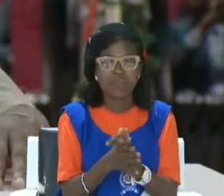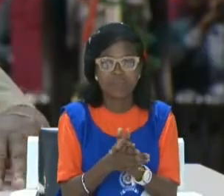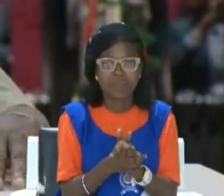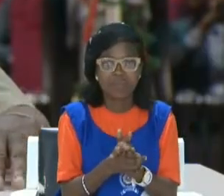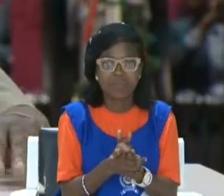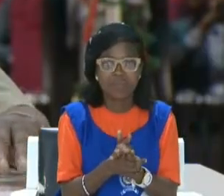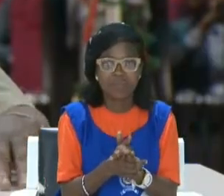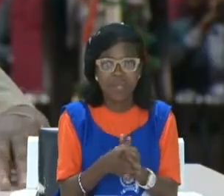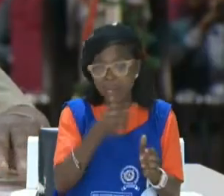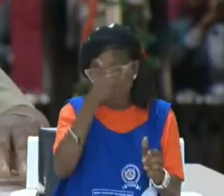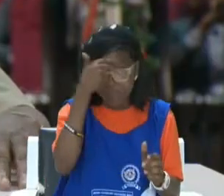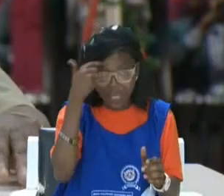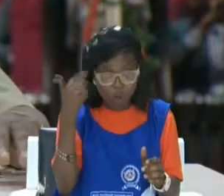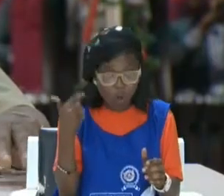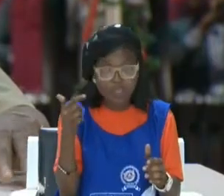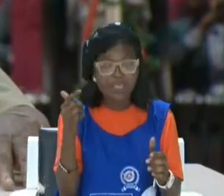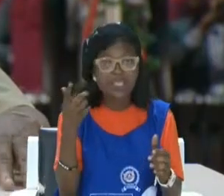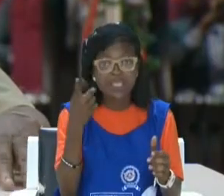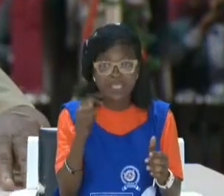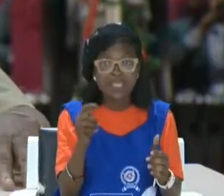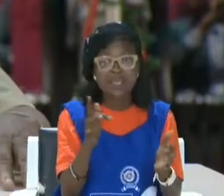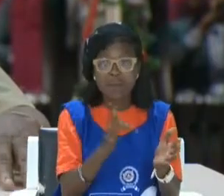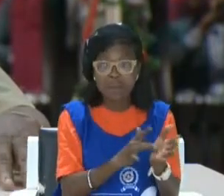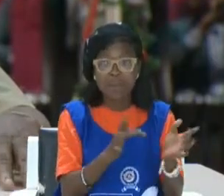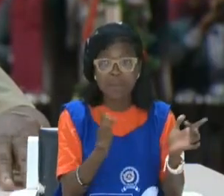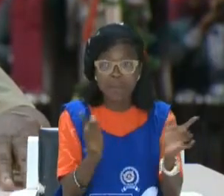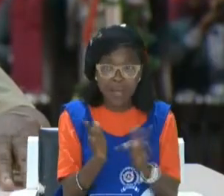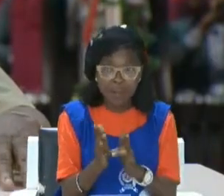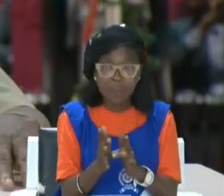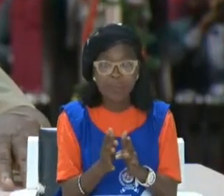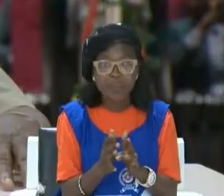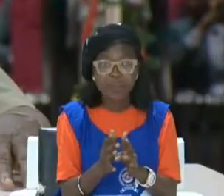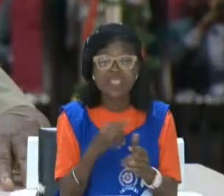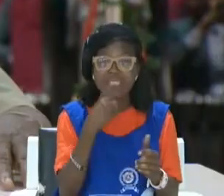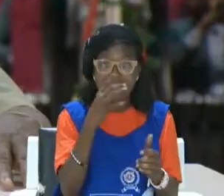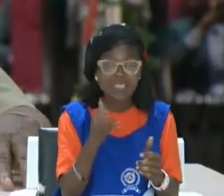Because the Bible says fear has torment.